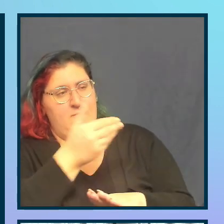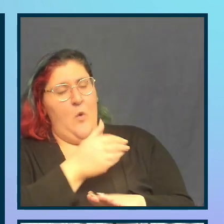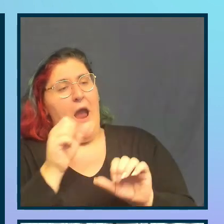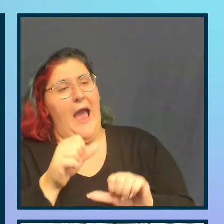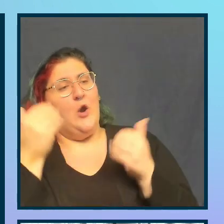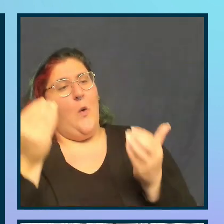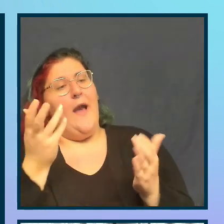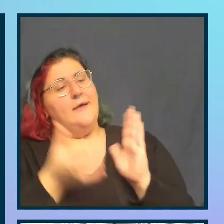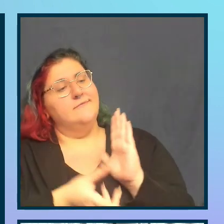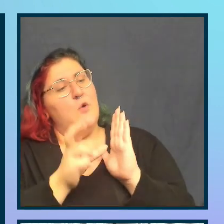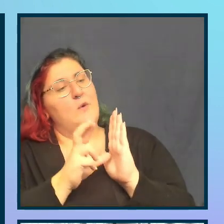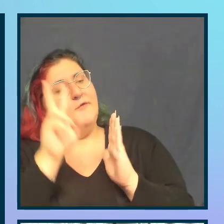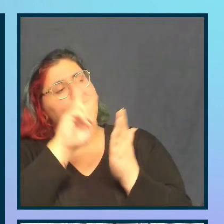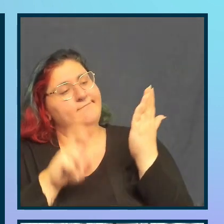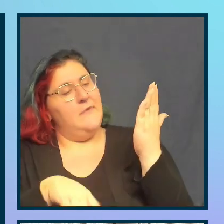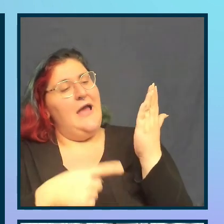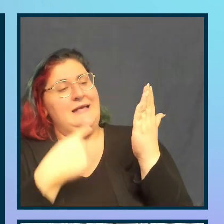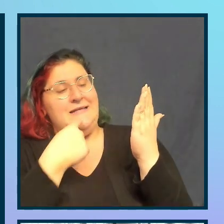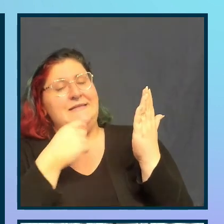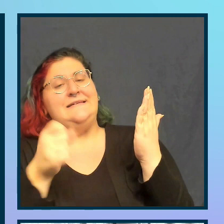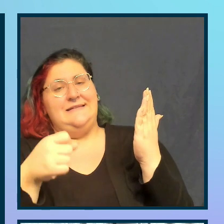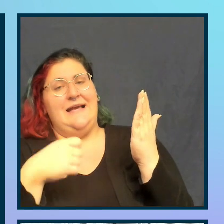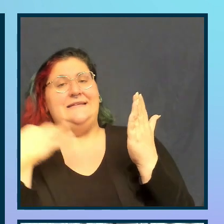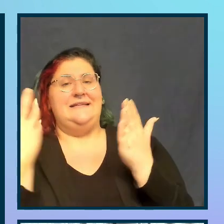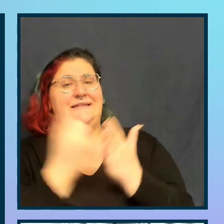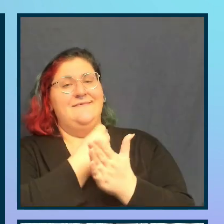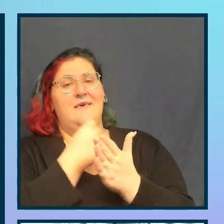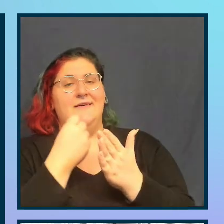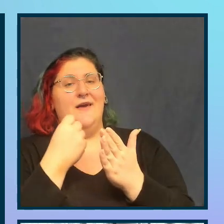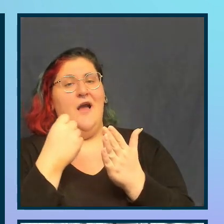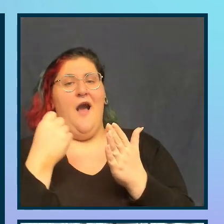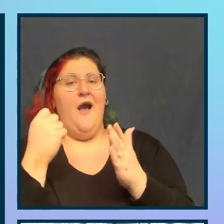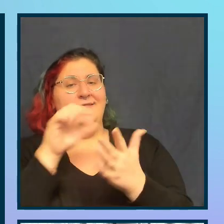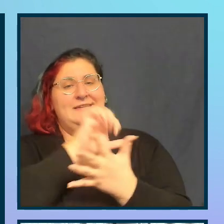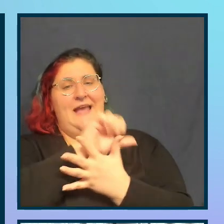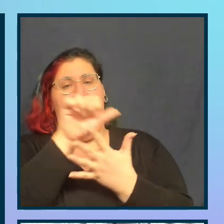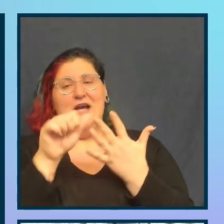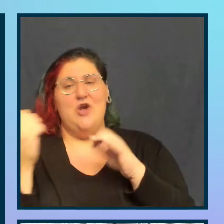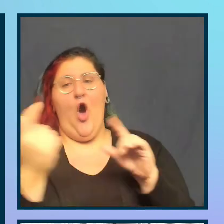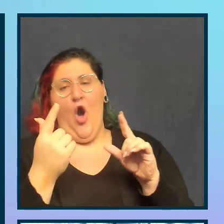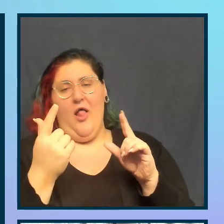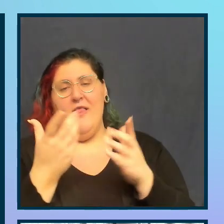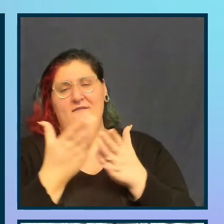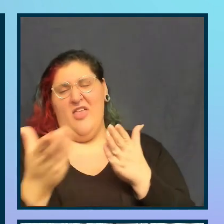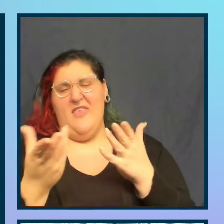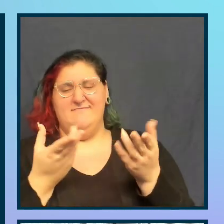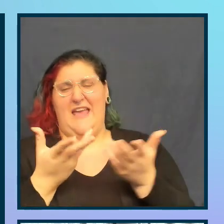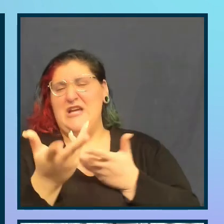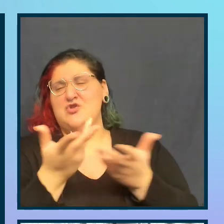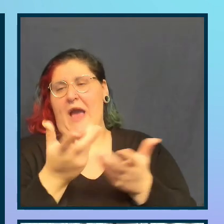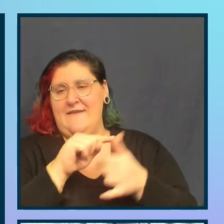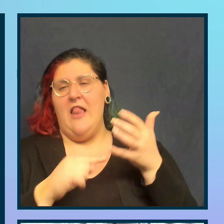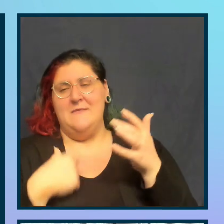that I expect. So as I'm reviewing this page, how I might look at this is I would see, okay, we have our title up here, up at the